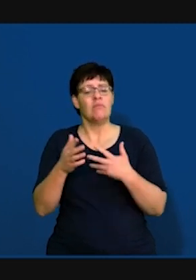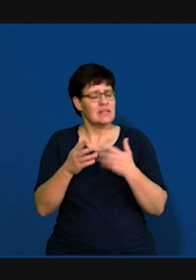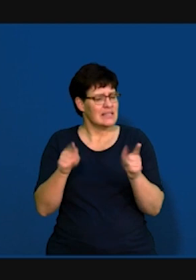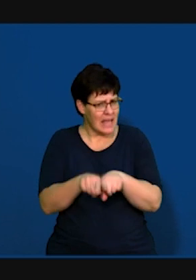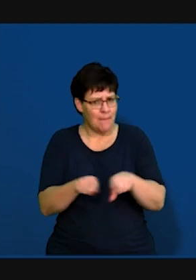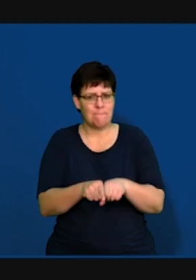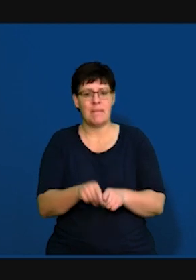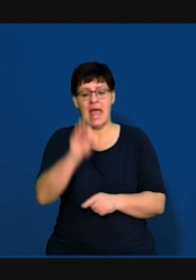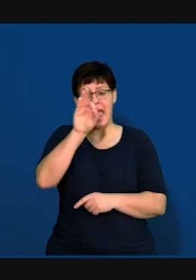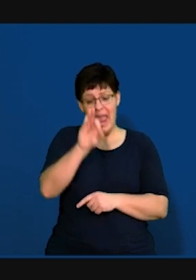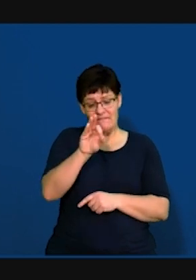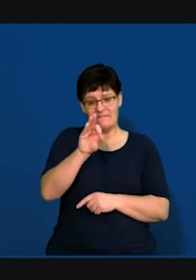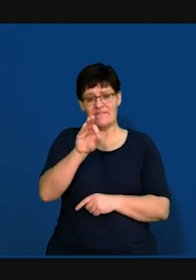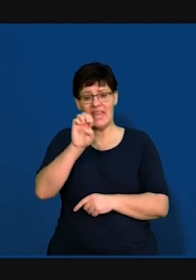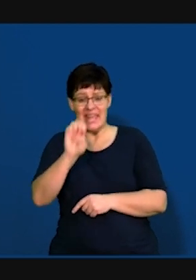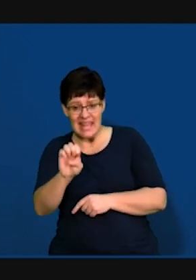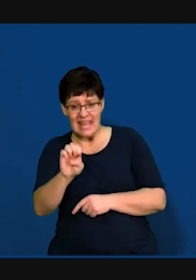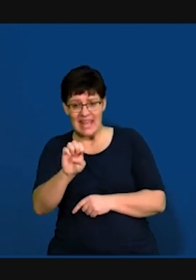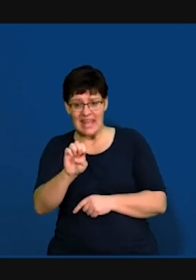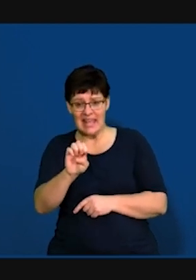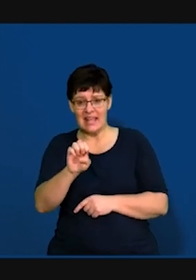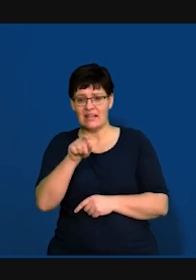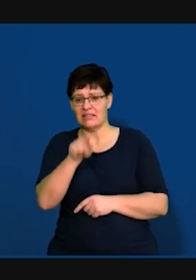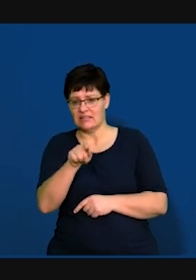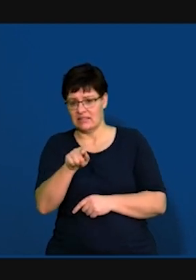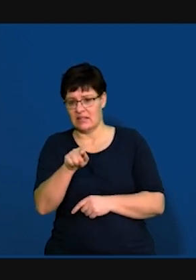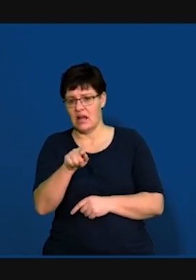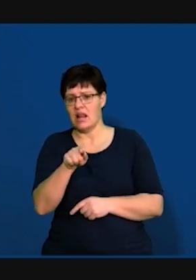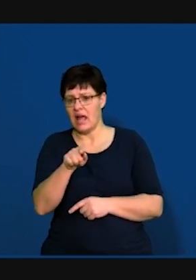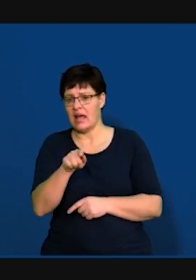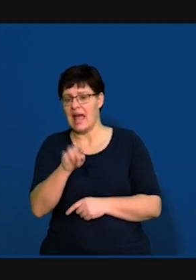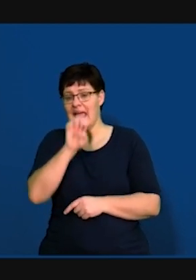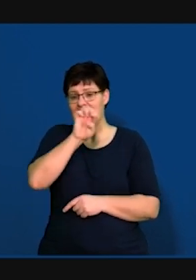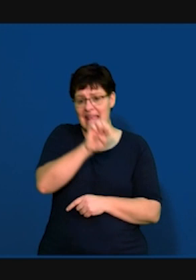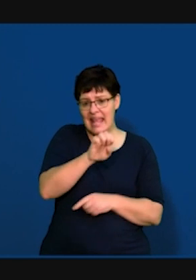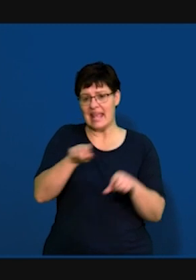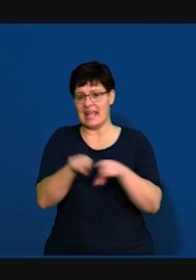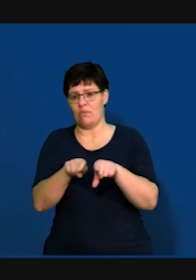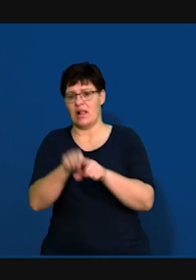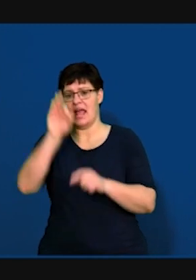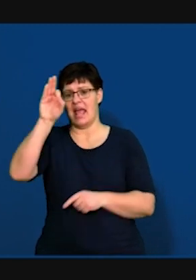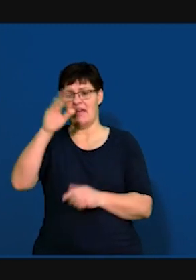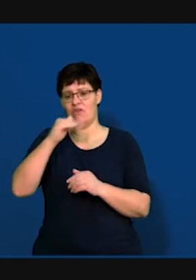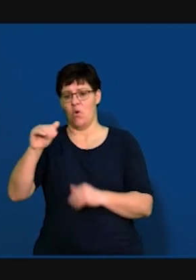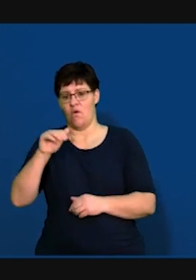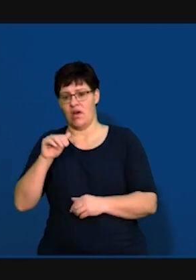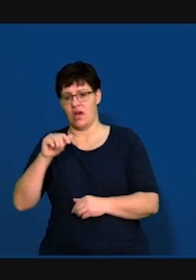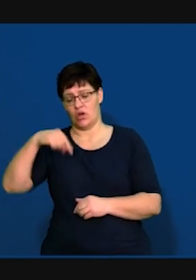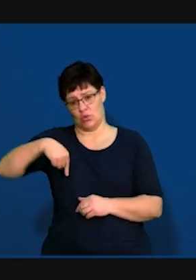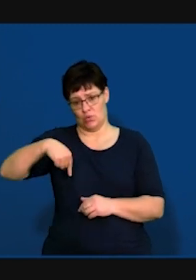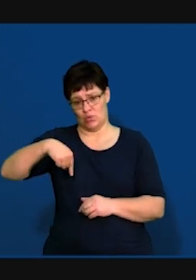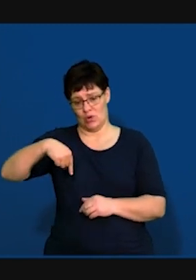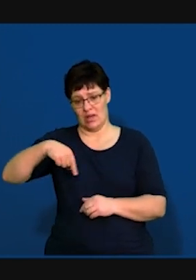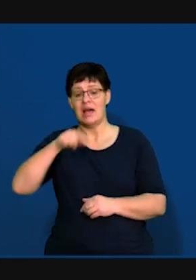F E is equals to F over Q. This is given in the data sheet. This is actually the definition in terms of the magnitude of the